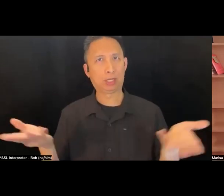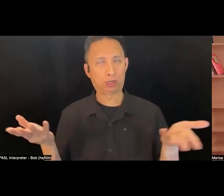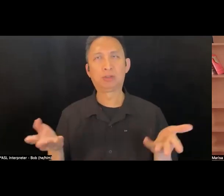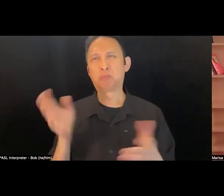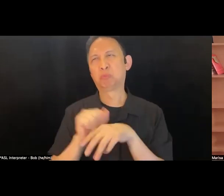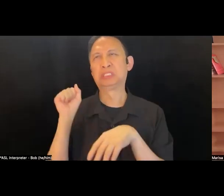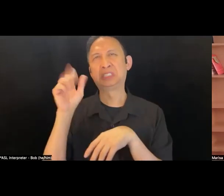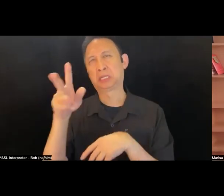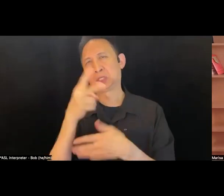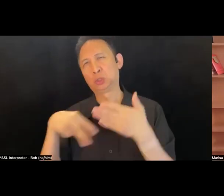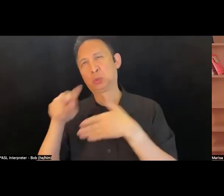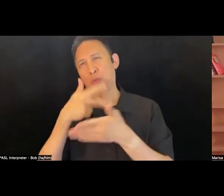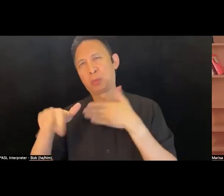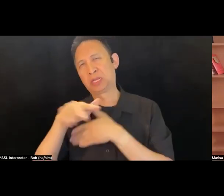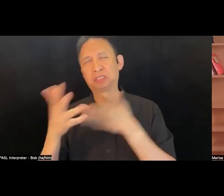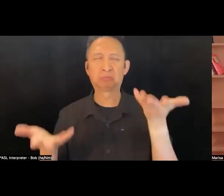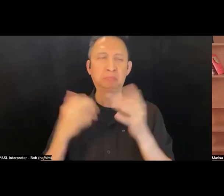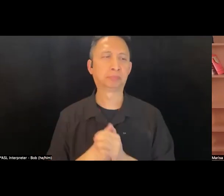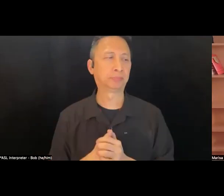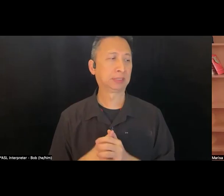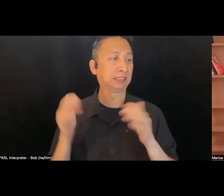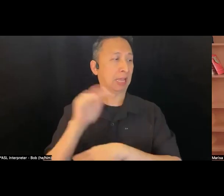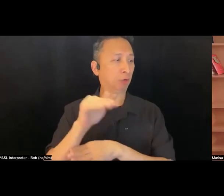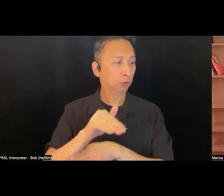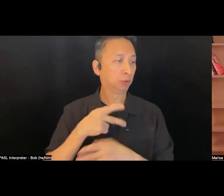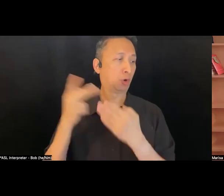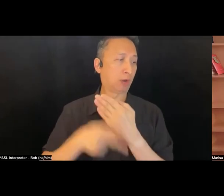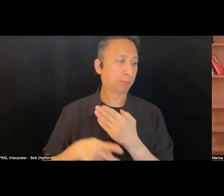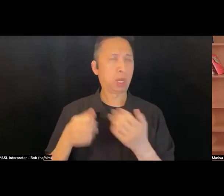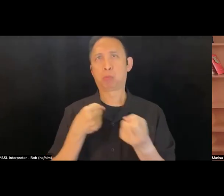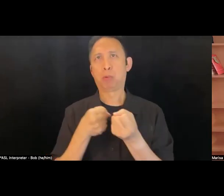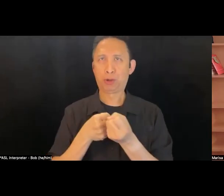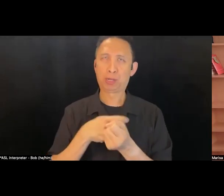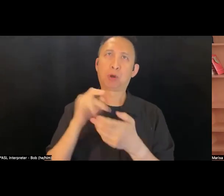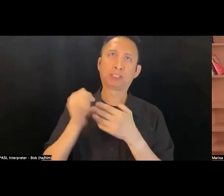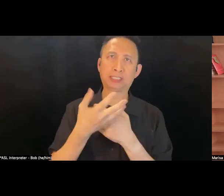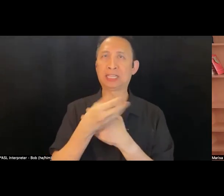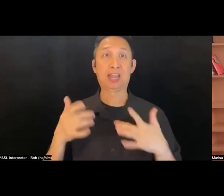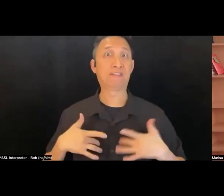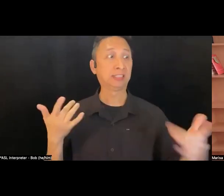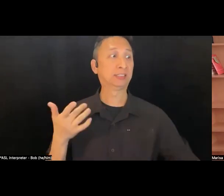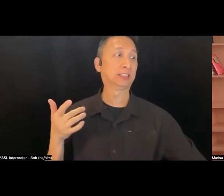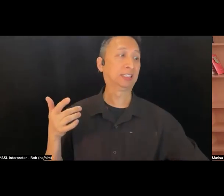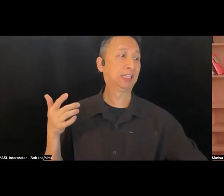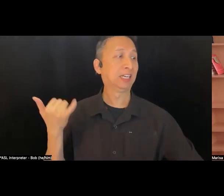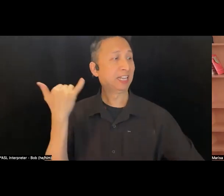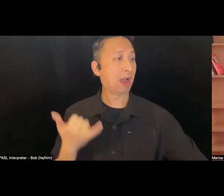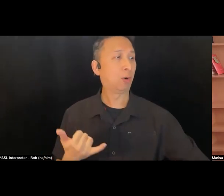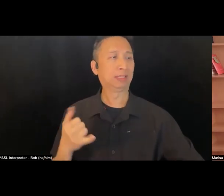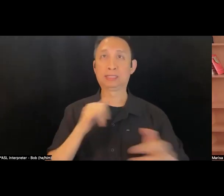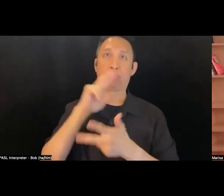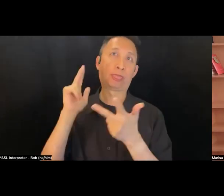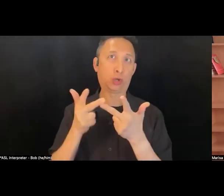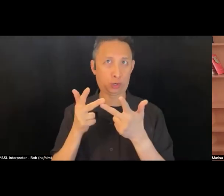weeks. So this afternoon's program, Promoting Projects and Events, is the last in our 3-session series focused on